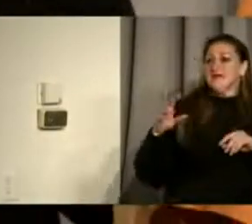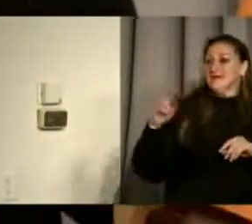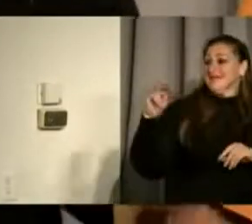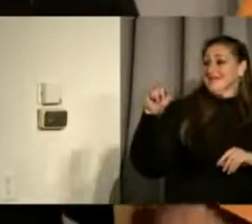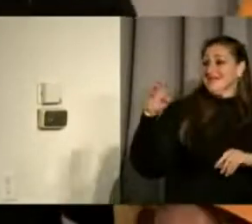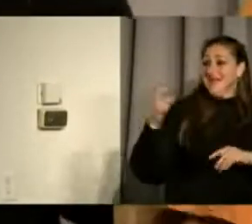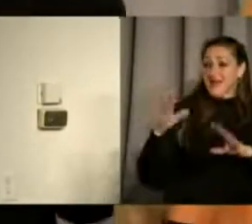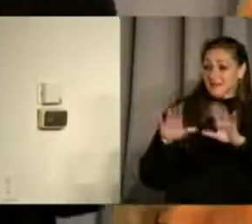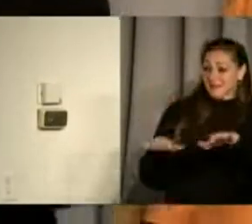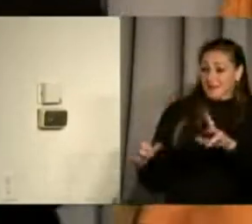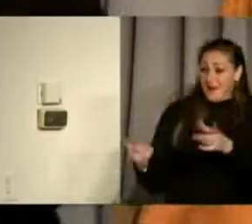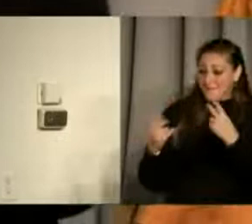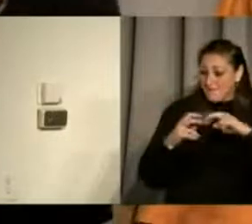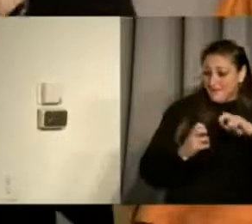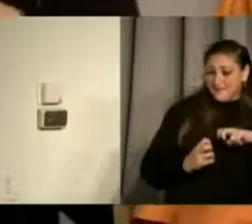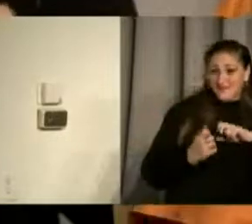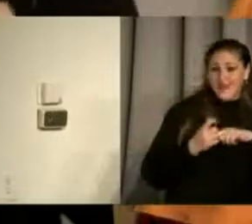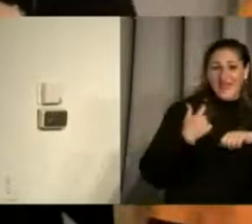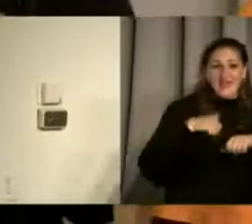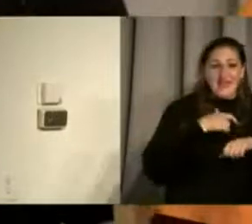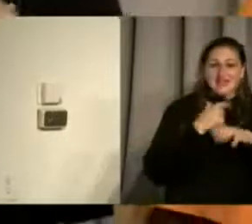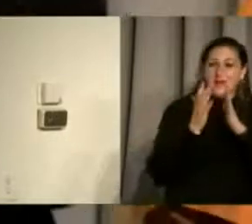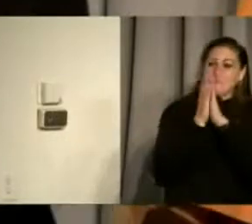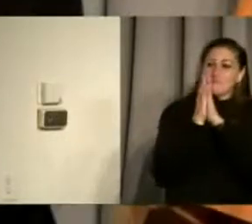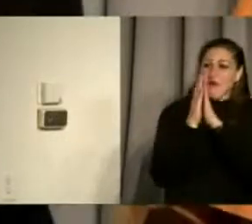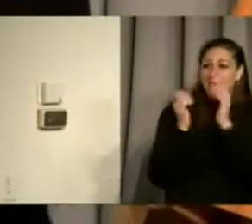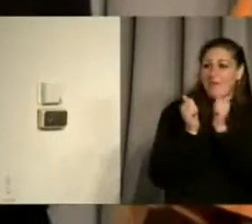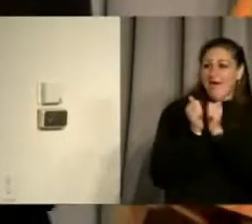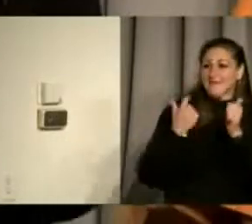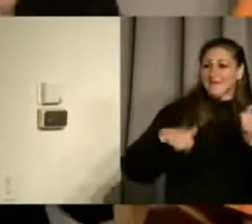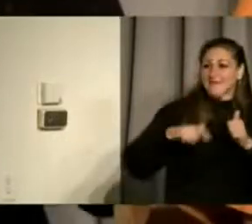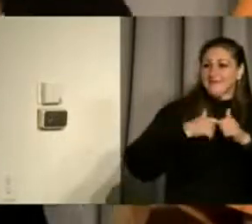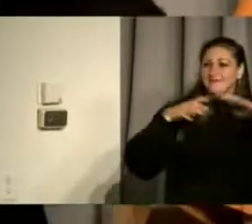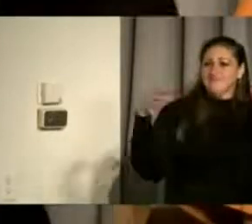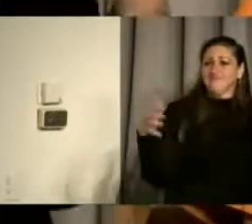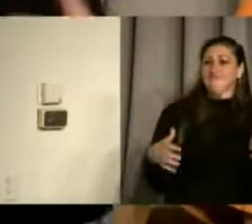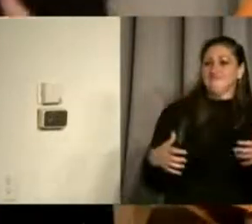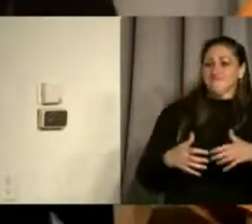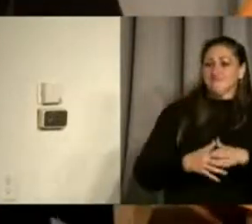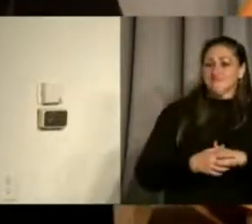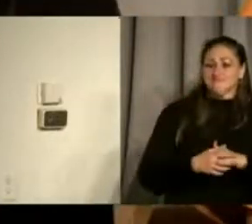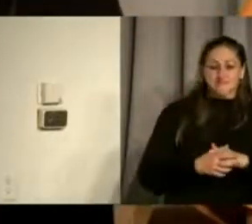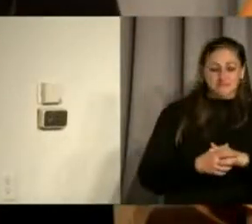us. Come sit with us. Come pray with us.